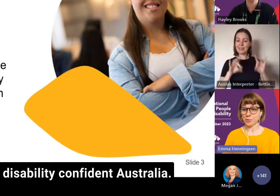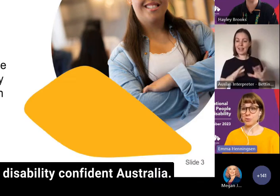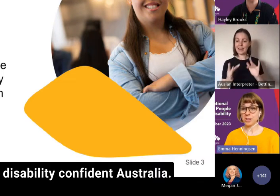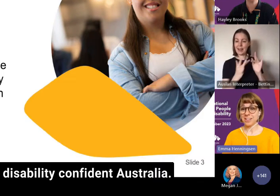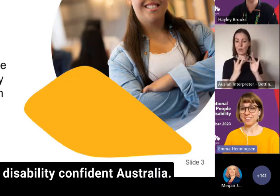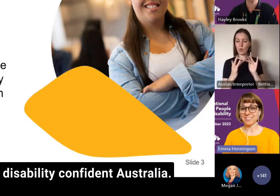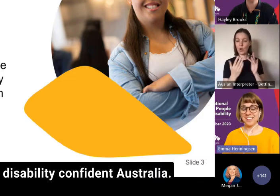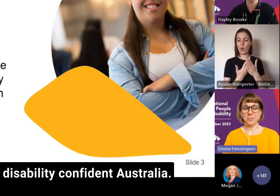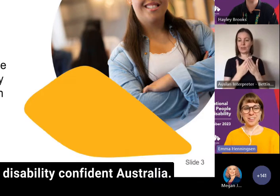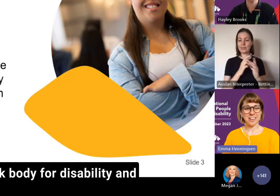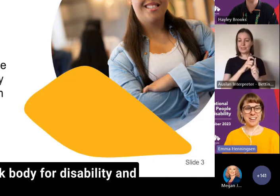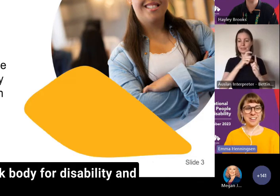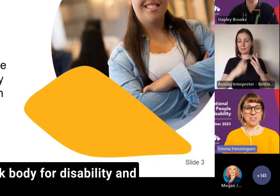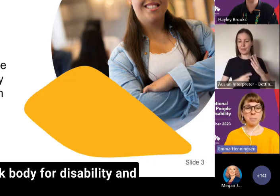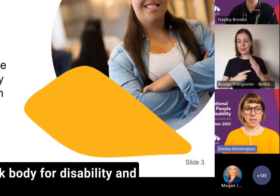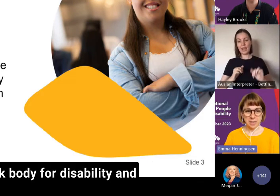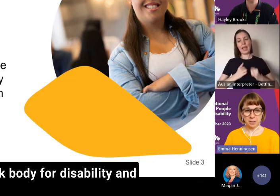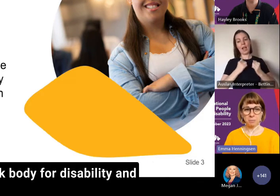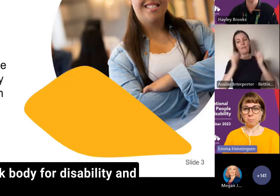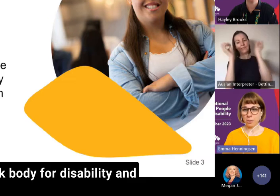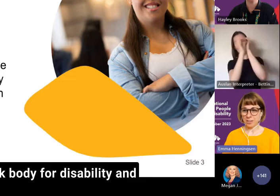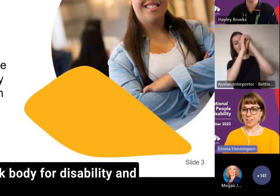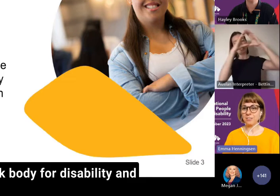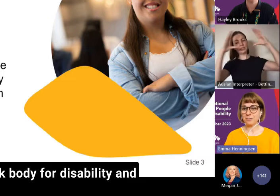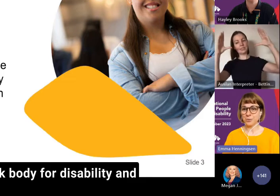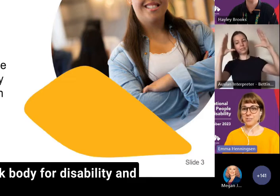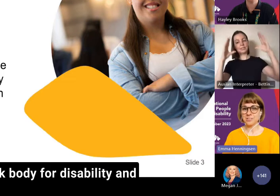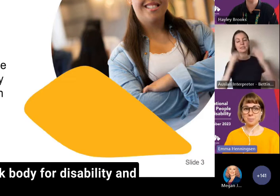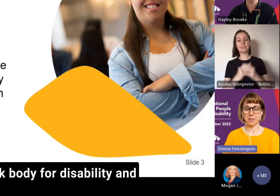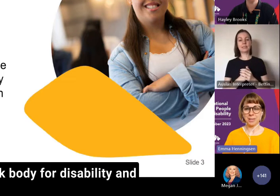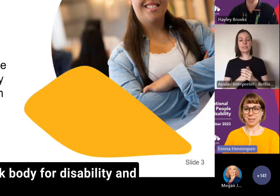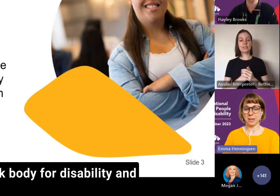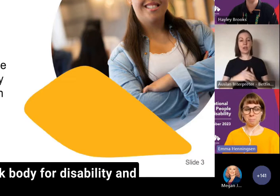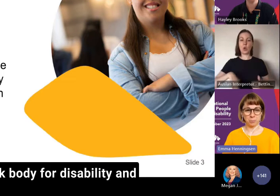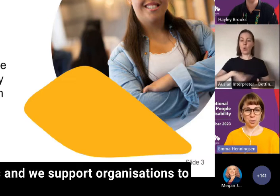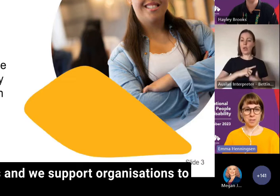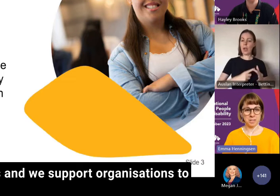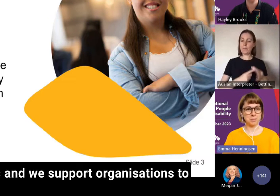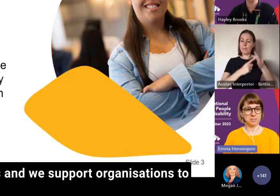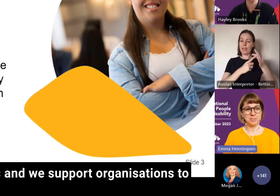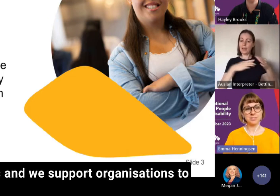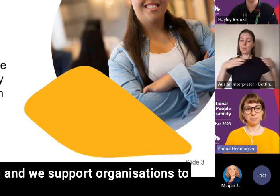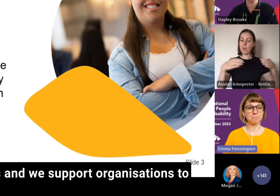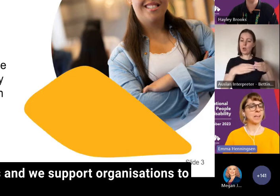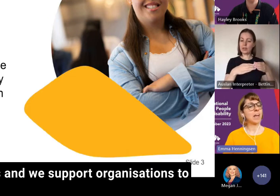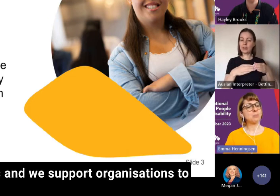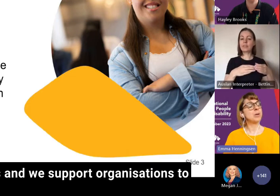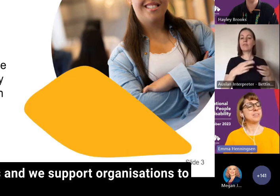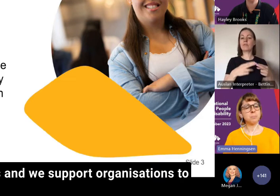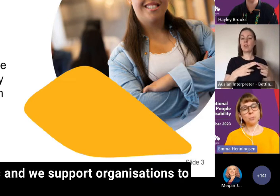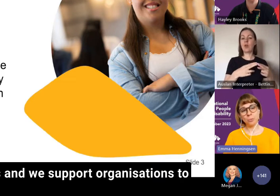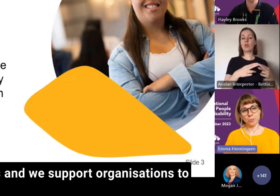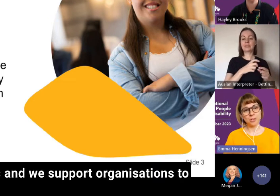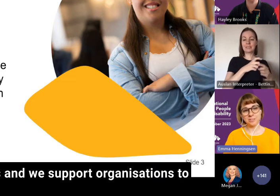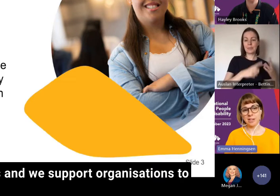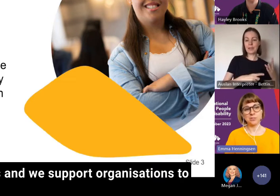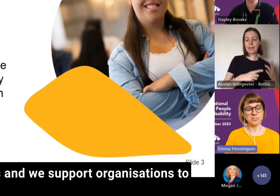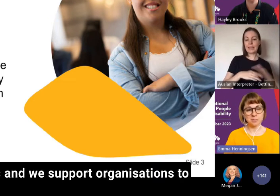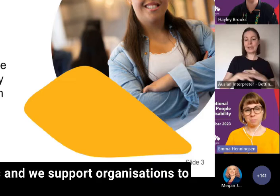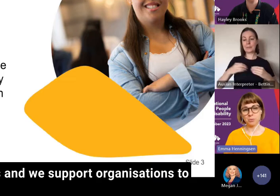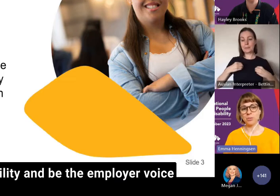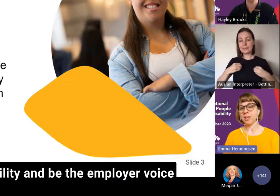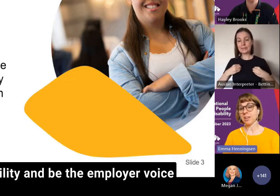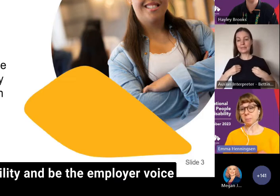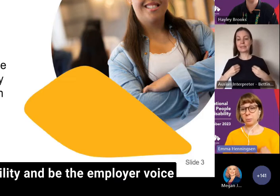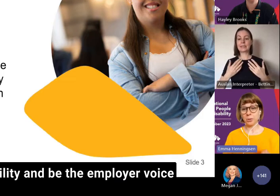disability confident Australia. We are the peak body for disability in employment in business, and we support